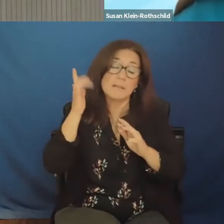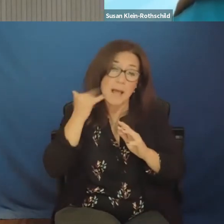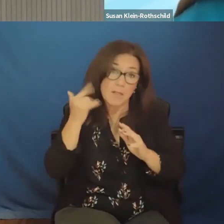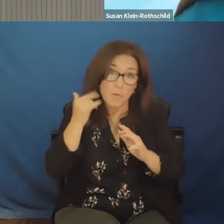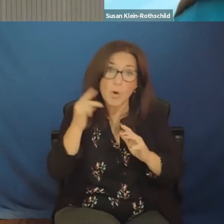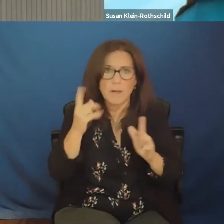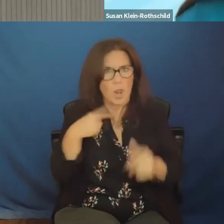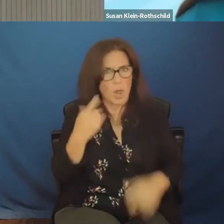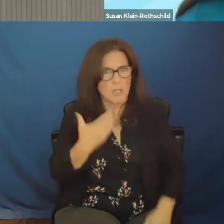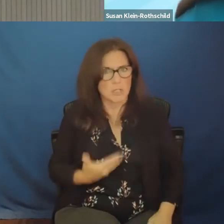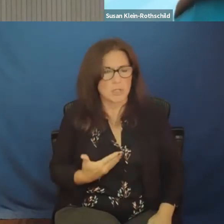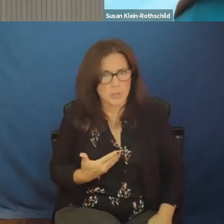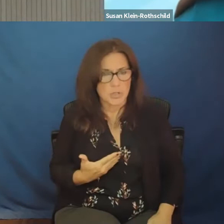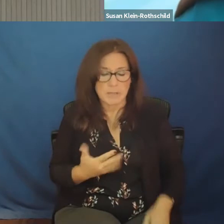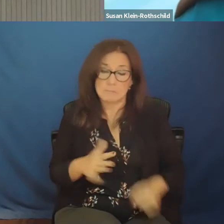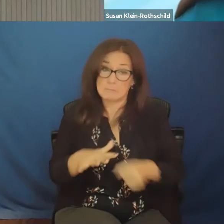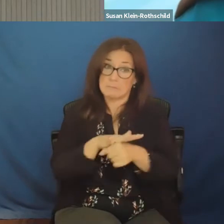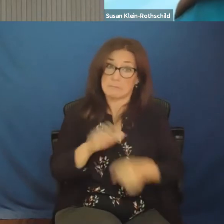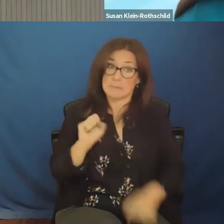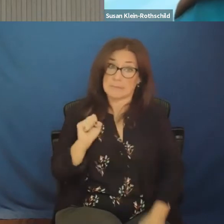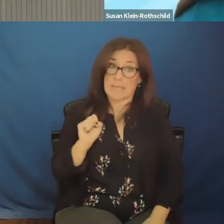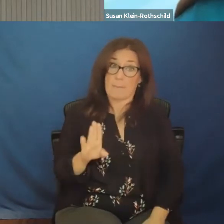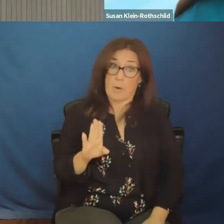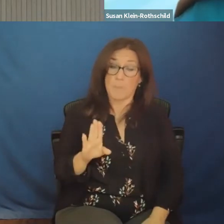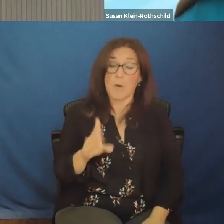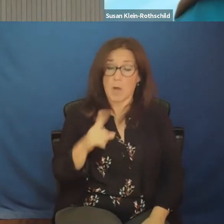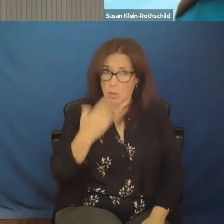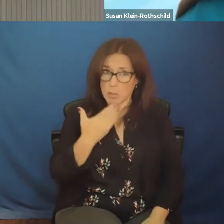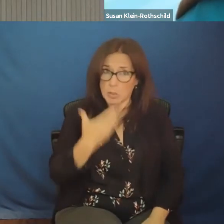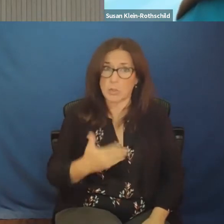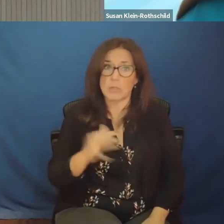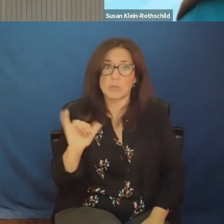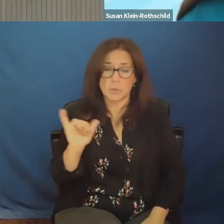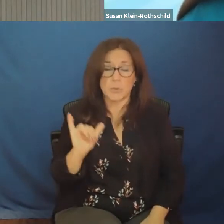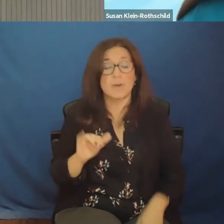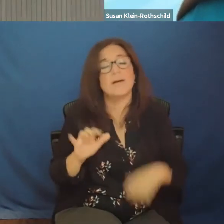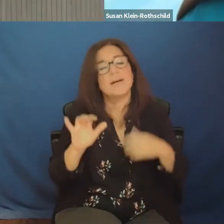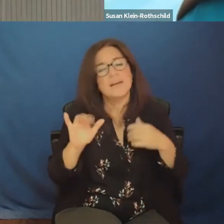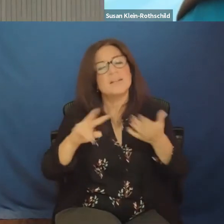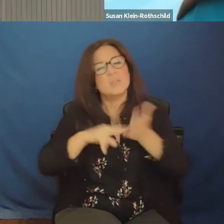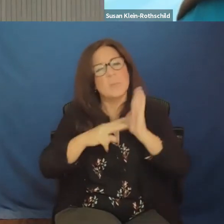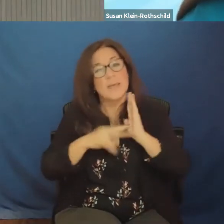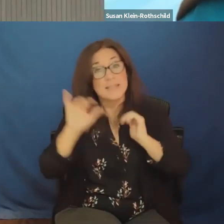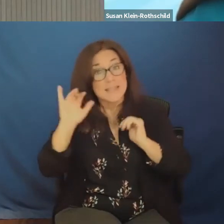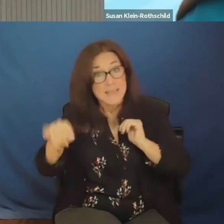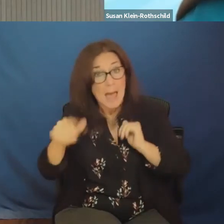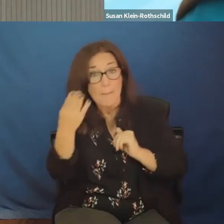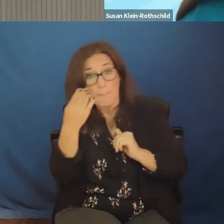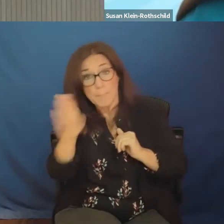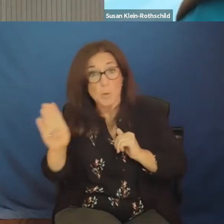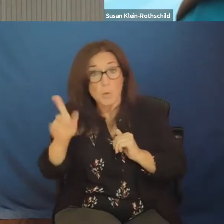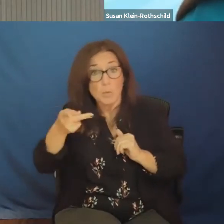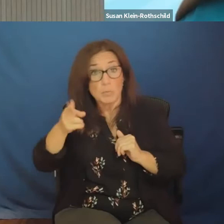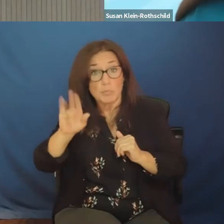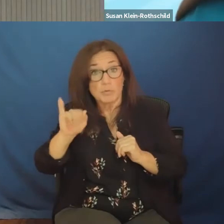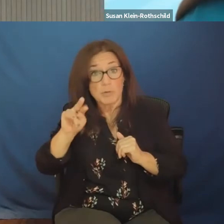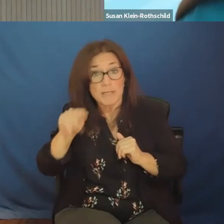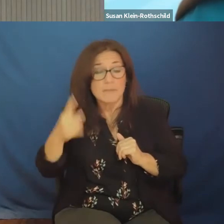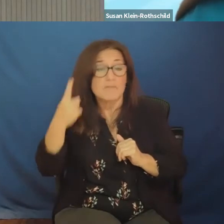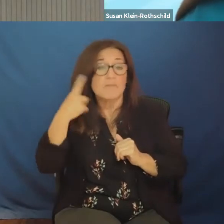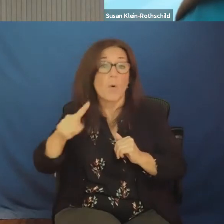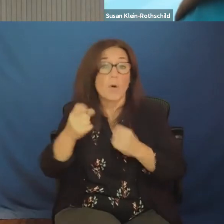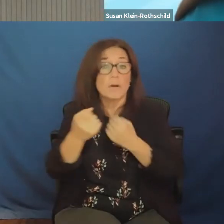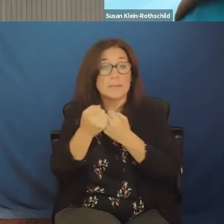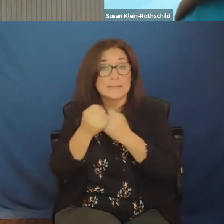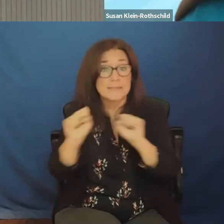understand that the blueprint for a safer economy will go away, but it doesn't mean that all guidance will go away. So we're all waiting and kind of